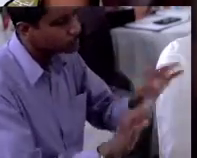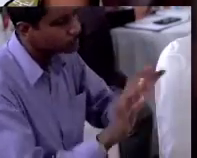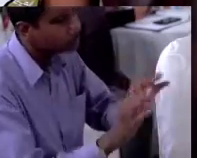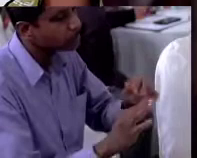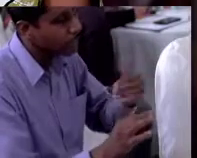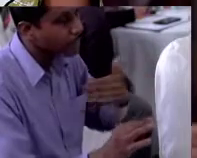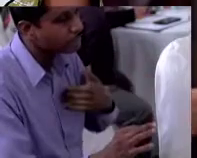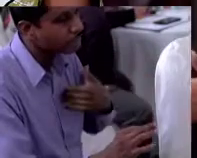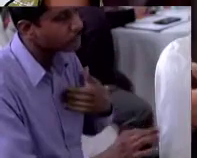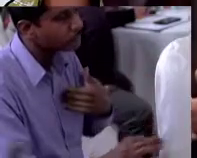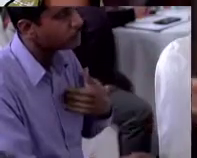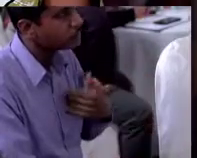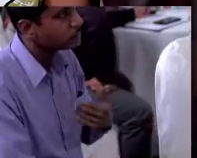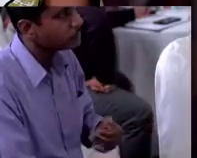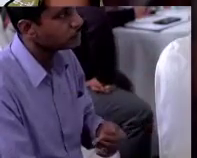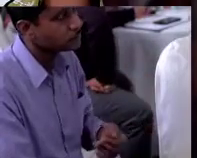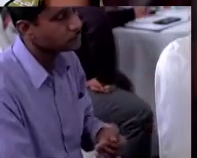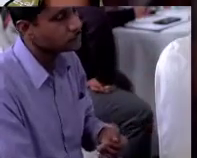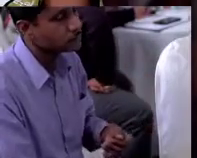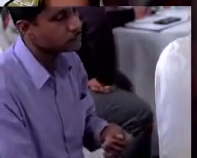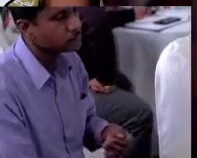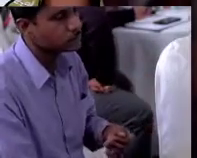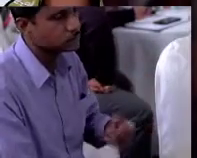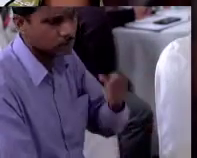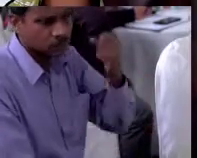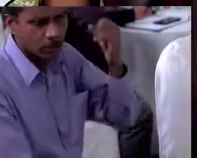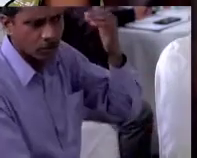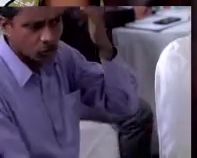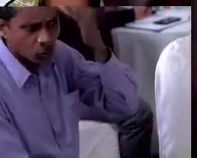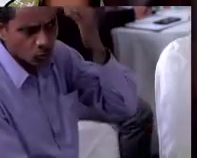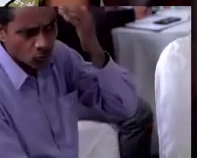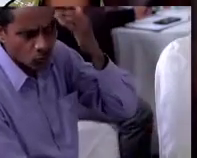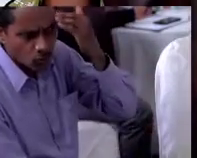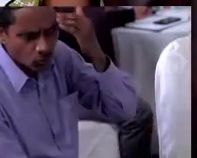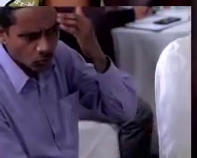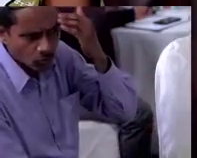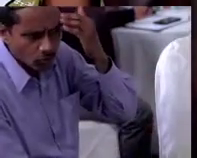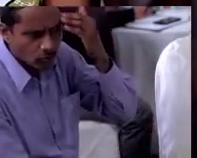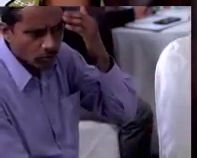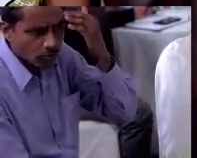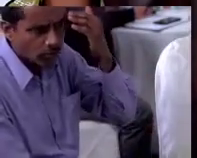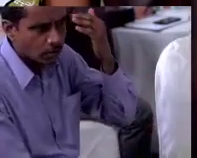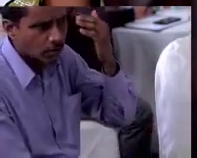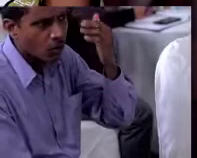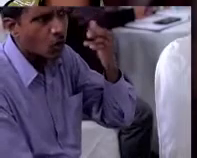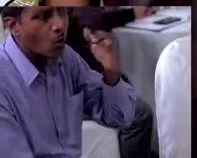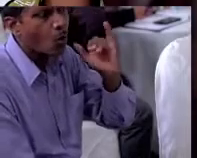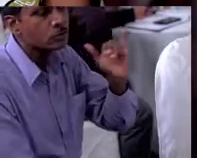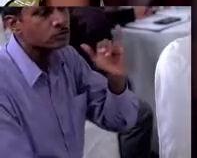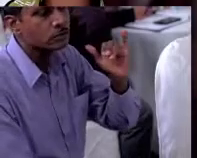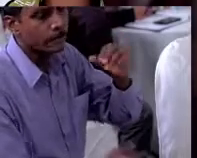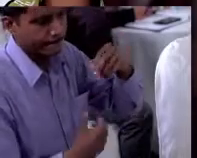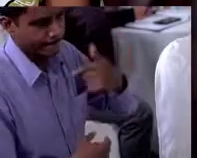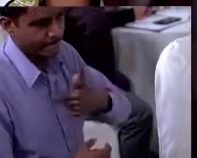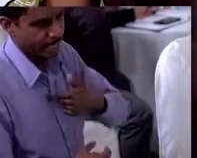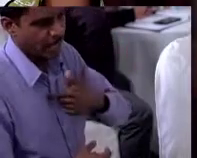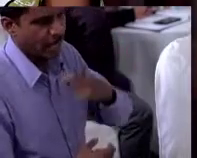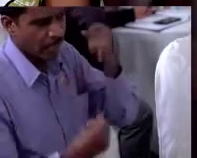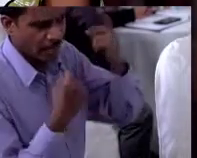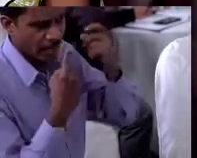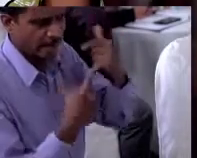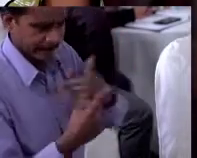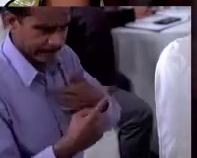I need. That consciousness that we were talking about on the stage, that understanding that